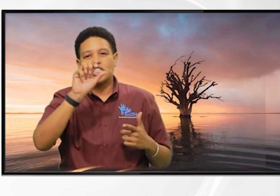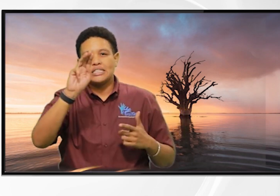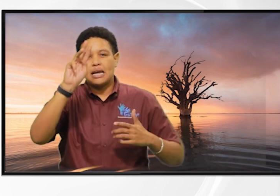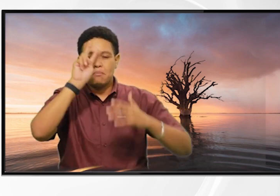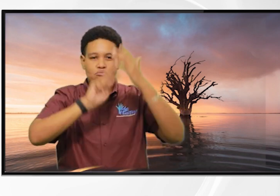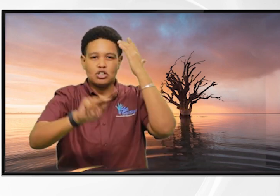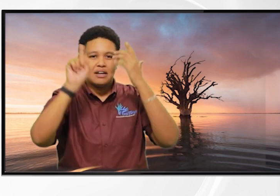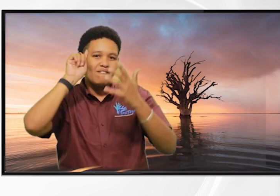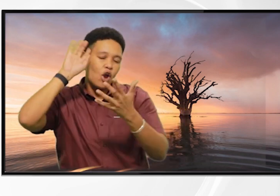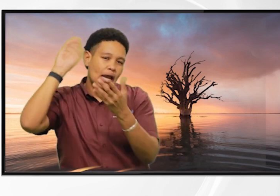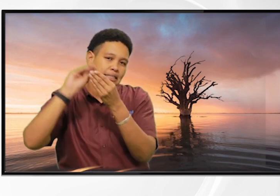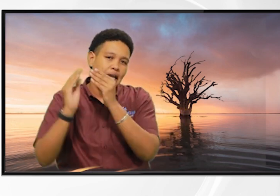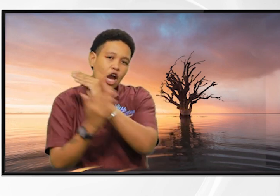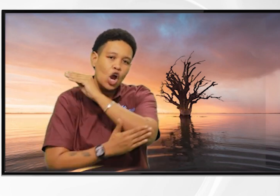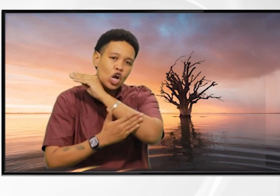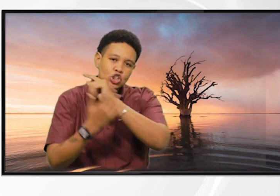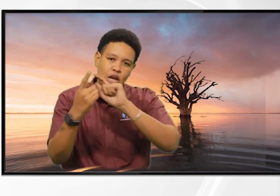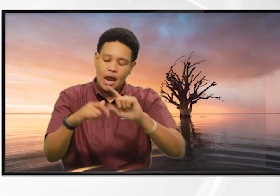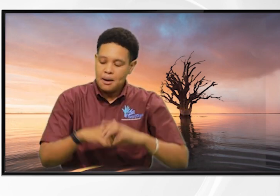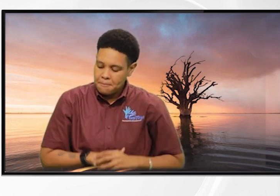the entire country.